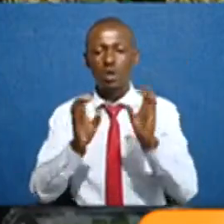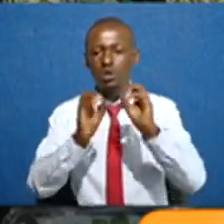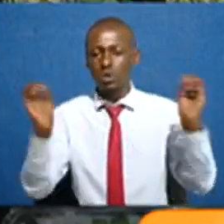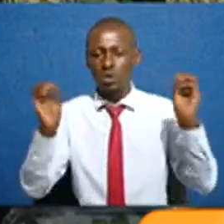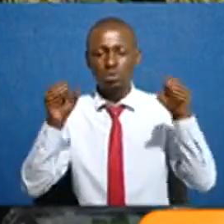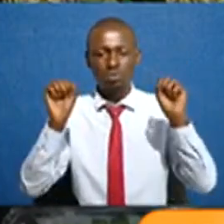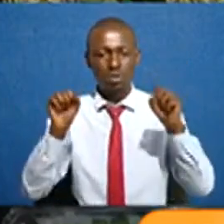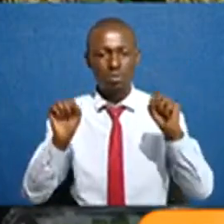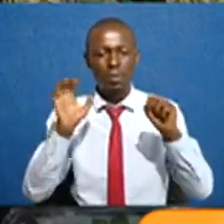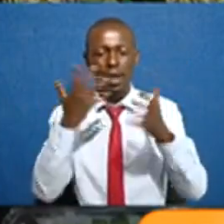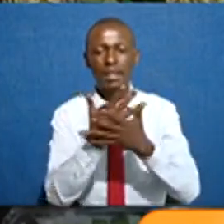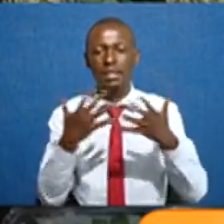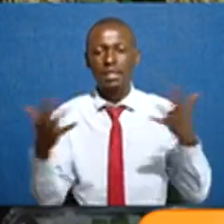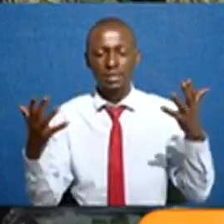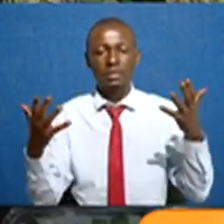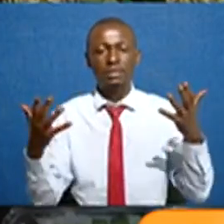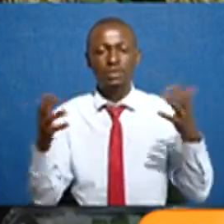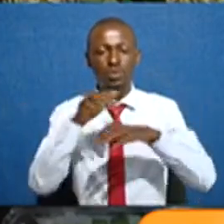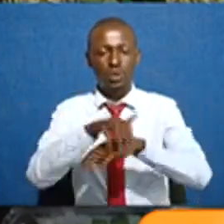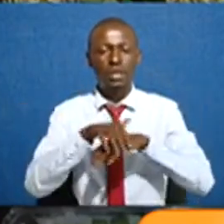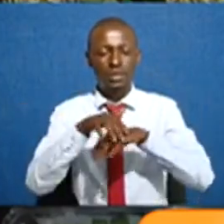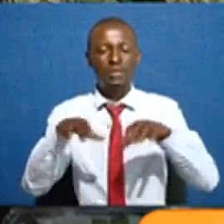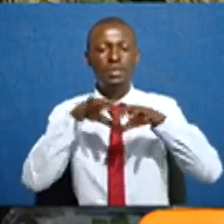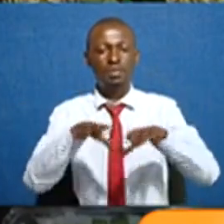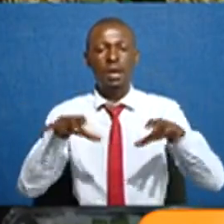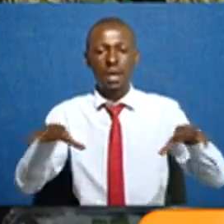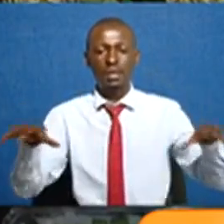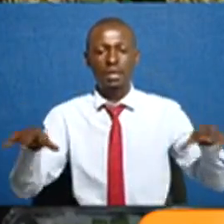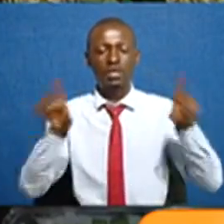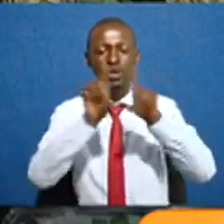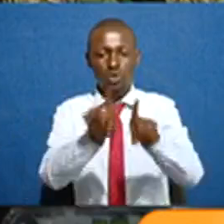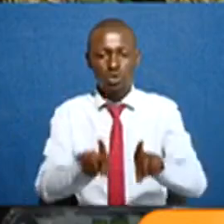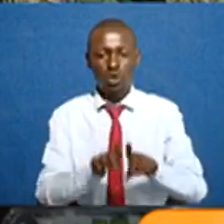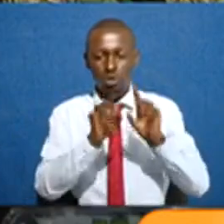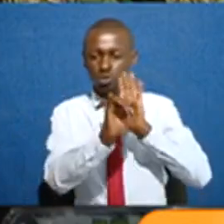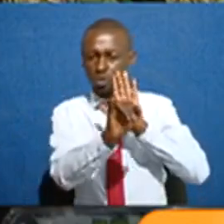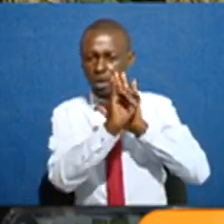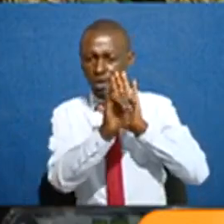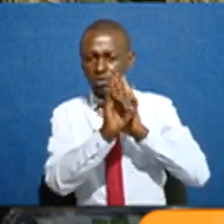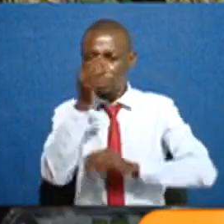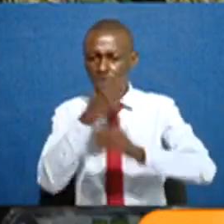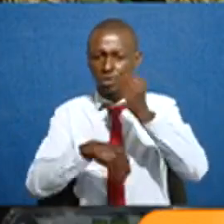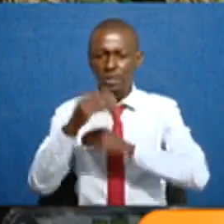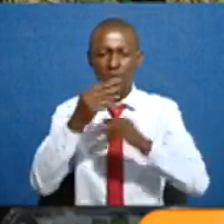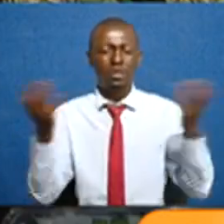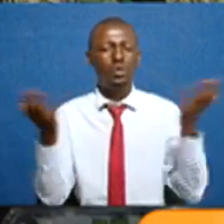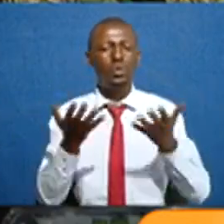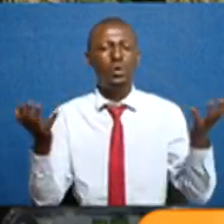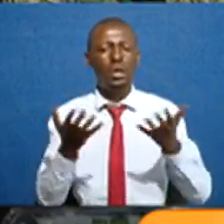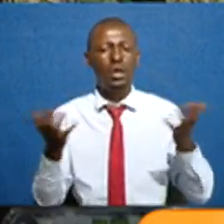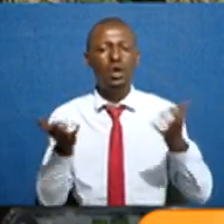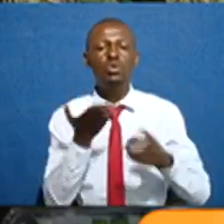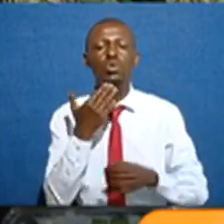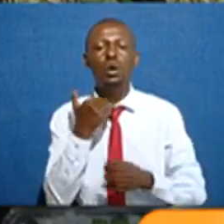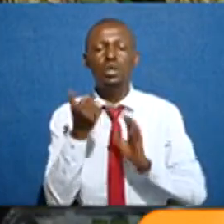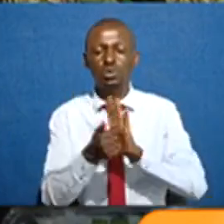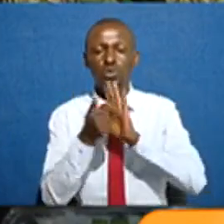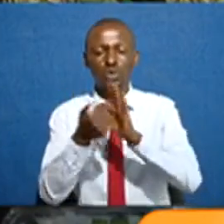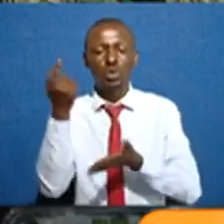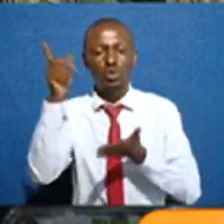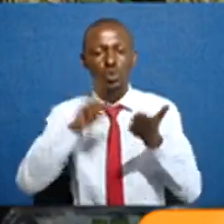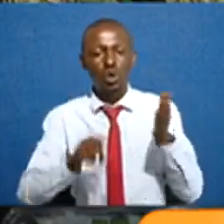aggregating their produce and eventually identifying markets. So what we want to demonstrate here